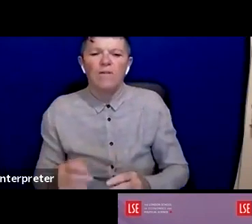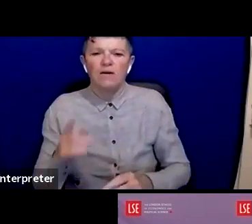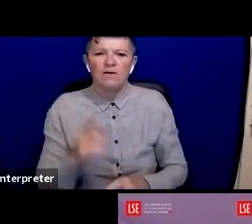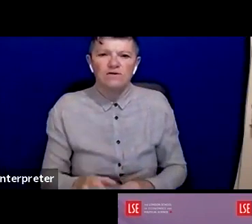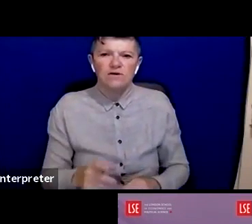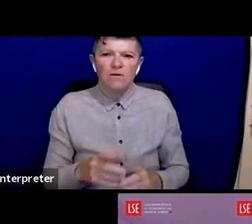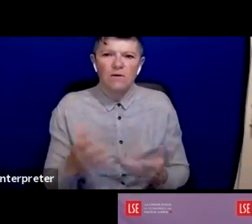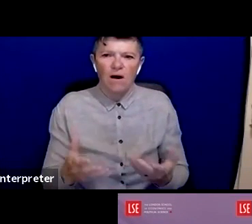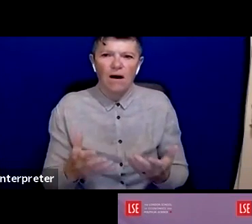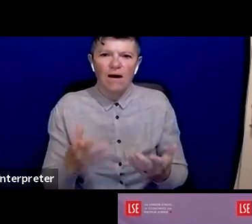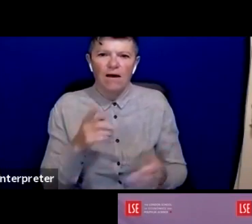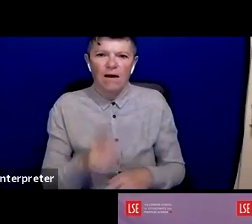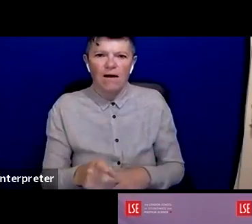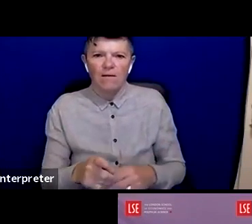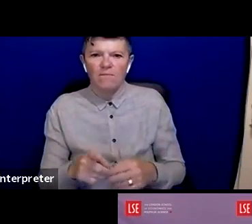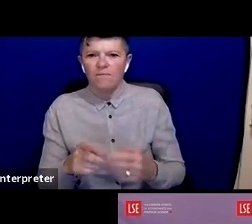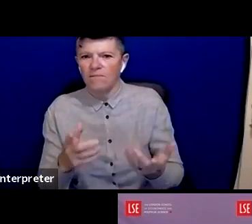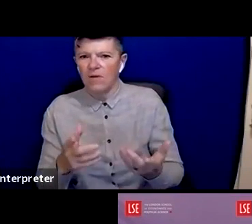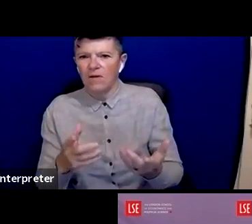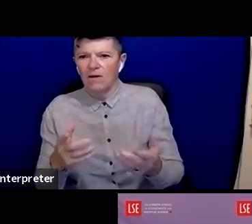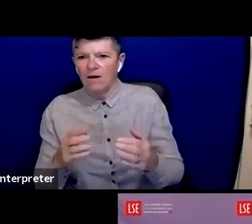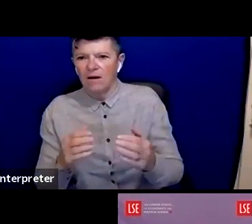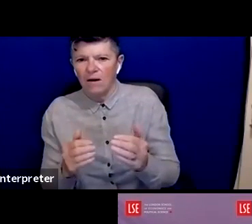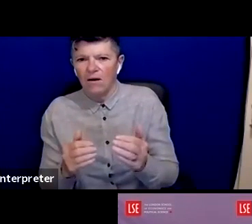Nora and I will agree on this point or not.